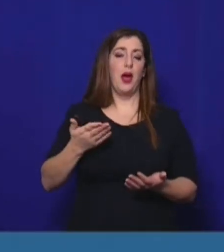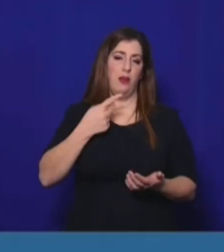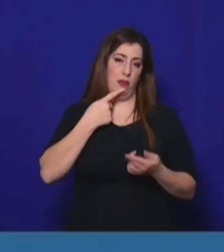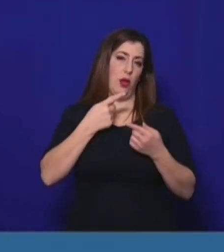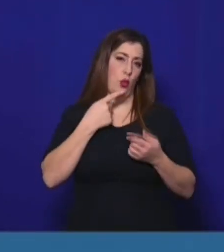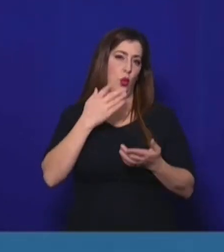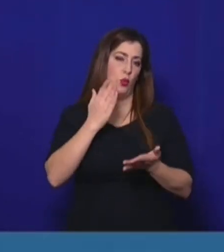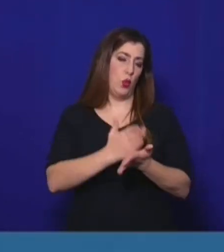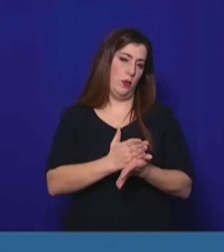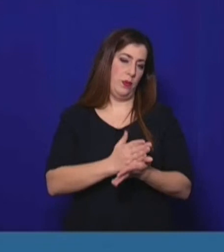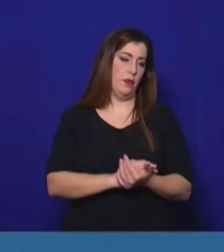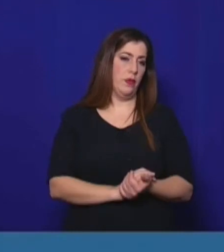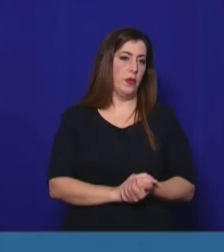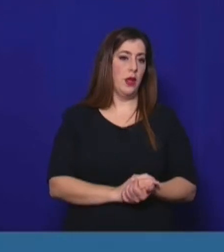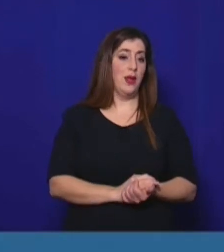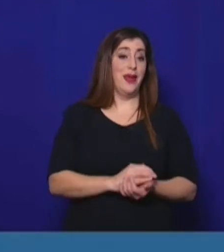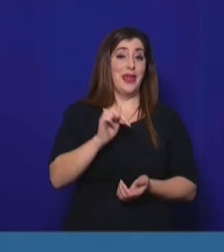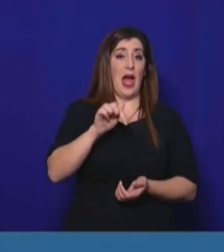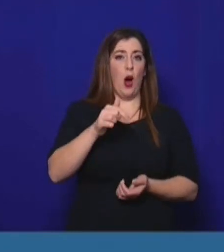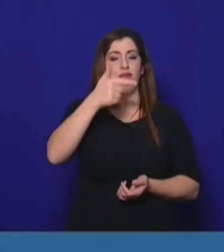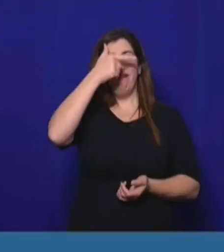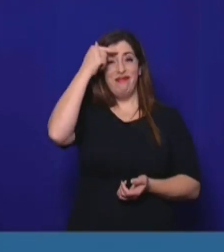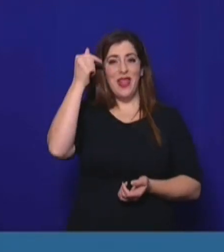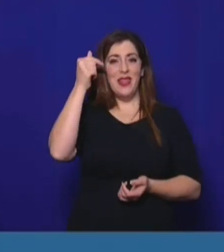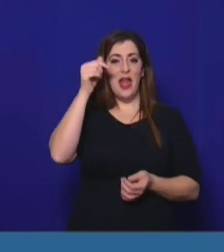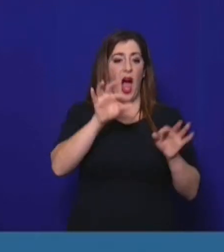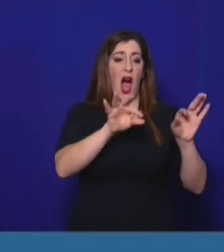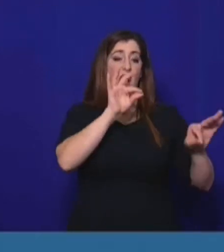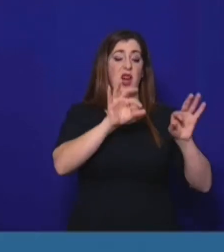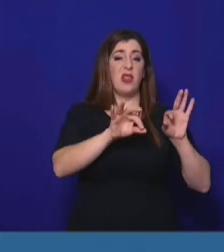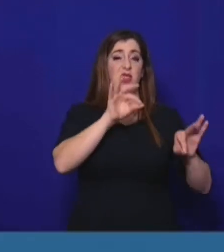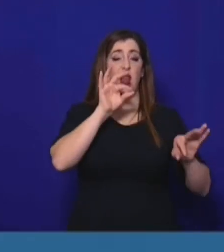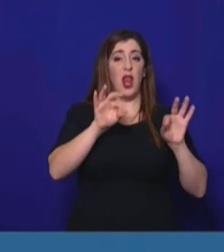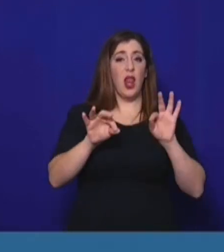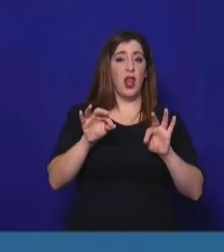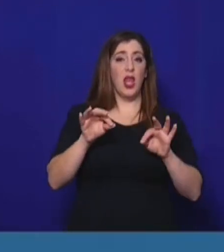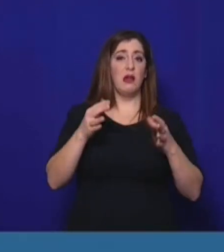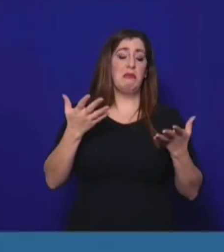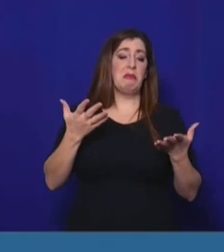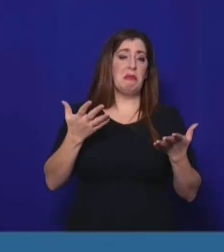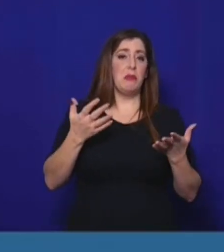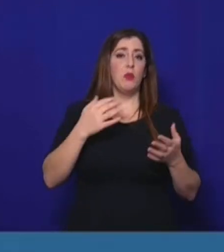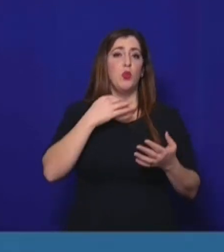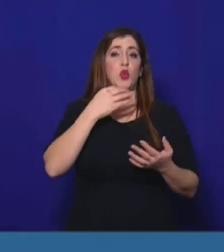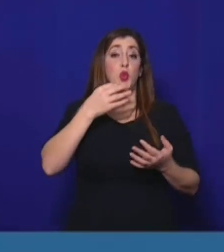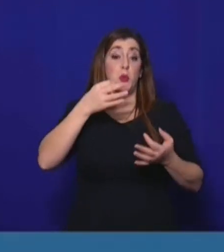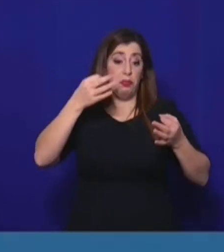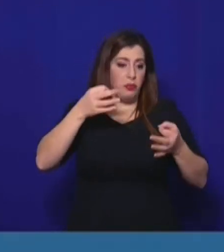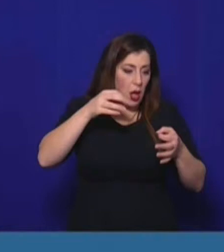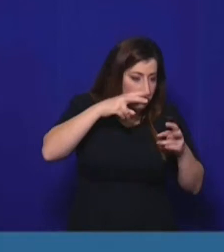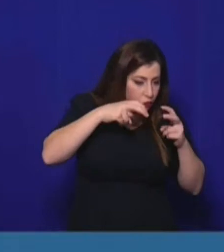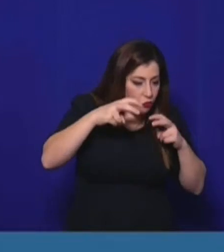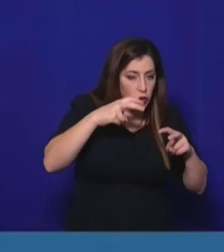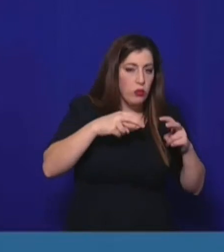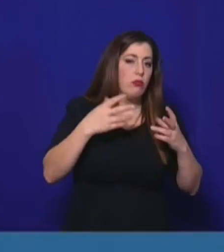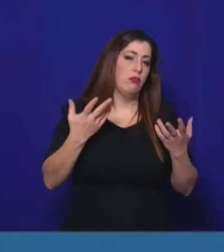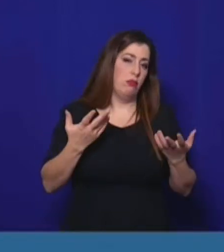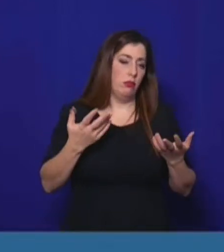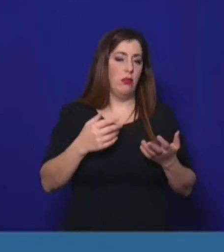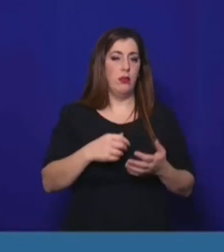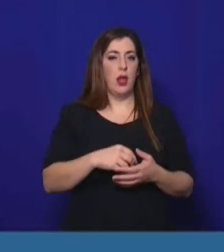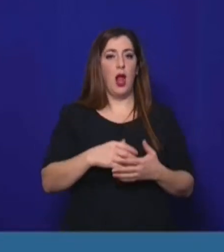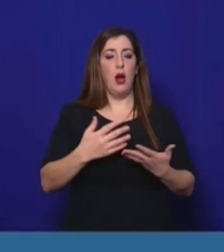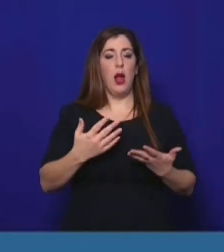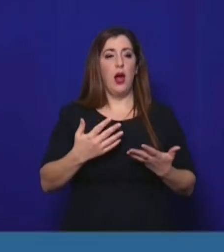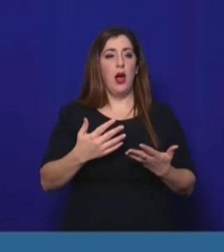li dawn huma random sample tal-każijiet li jkollna li huma pożittivi li naħsbu aħna li jistgħu